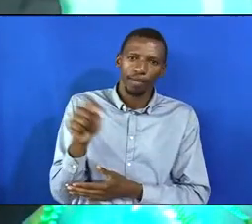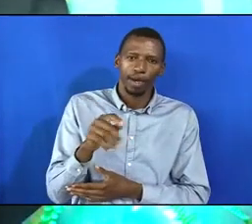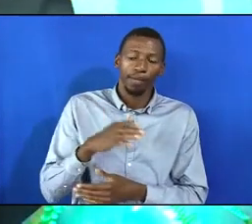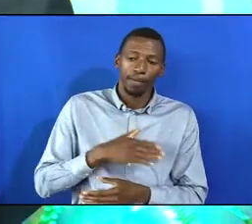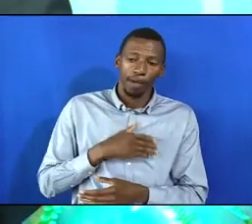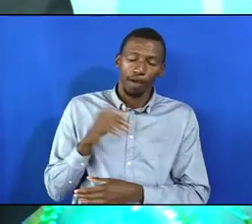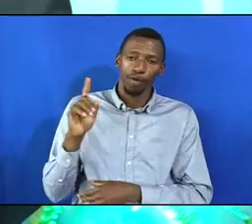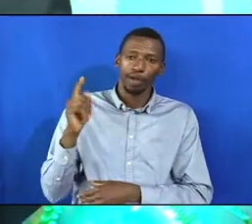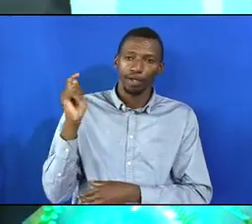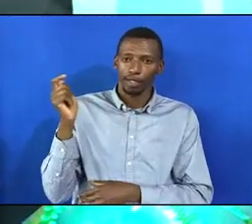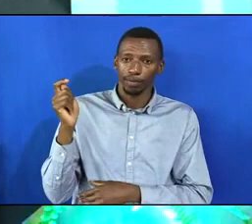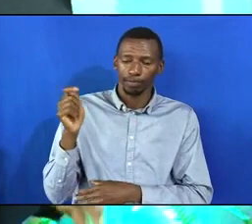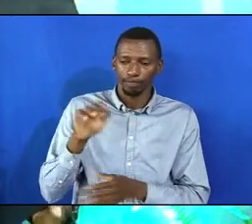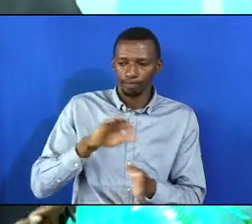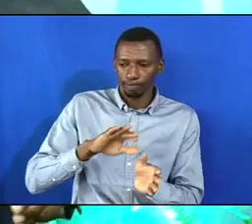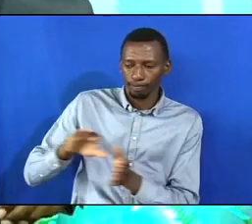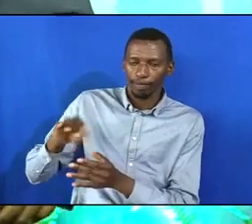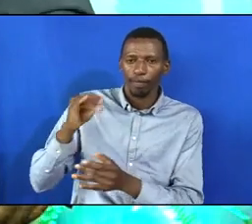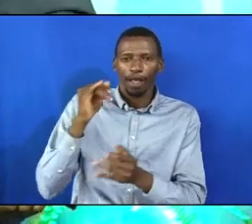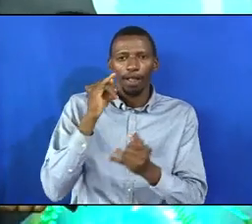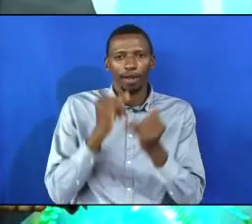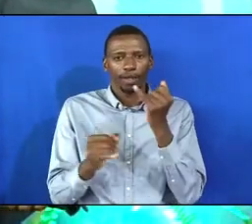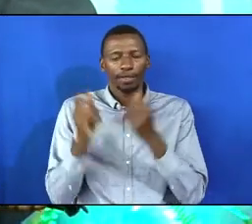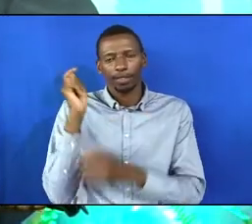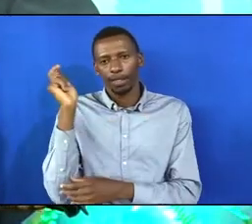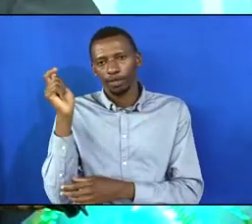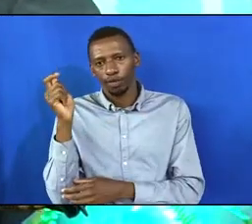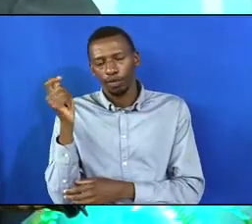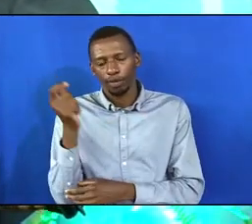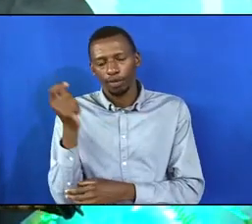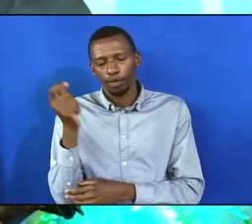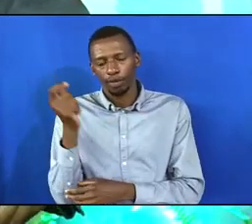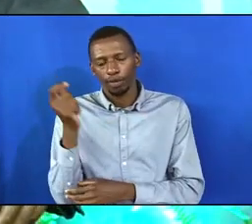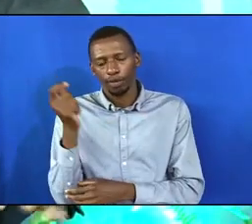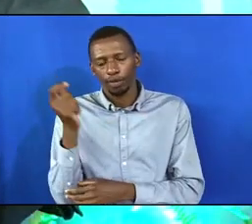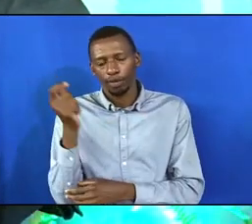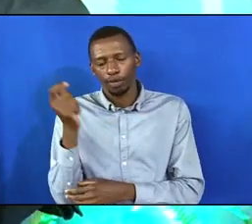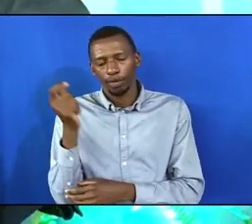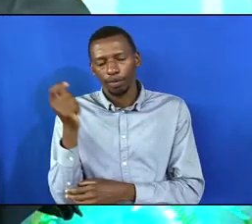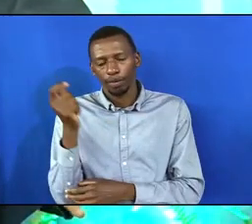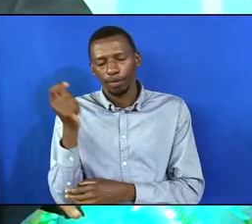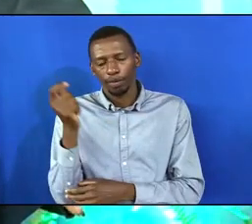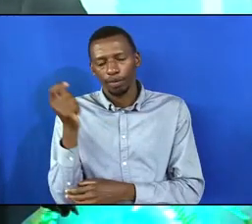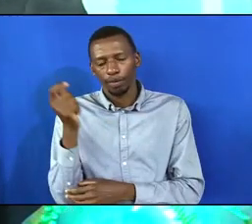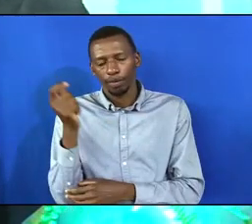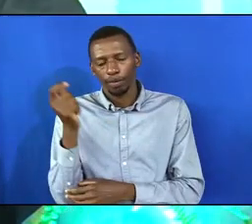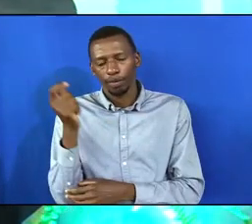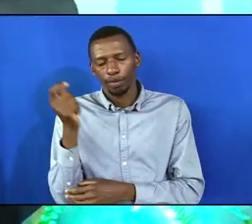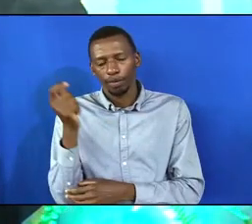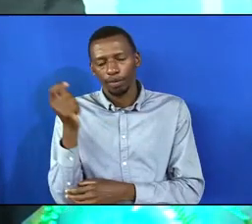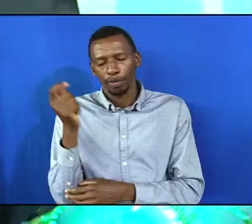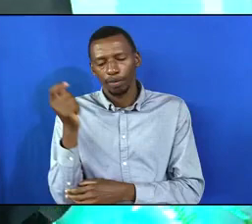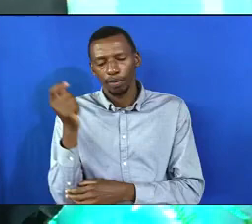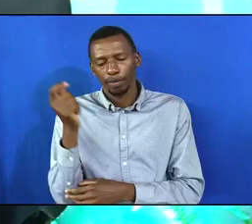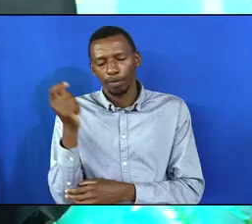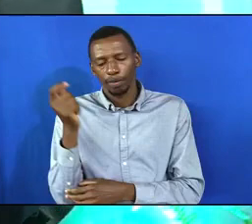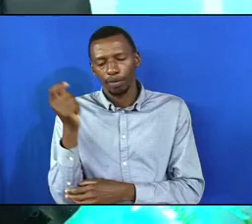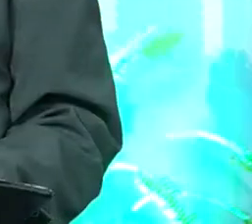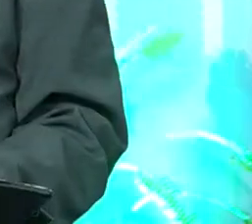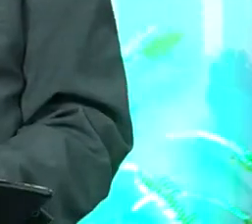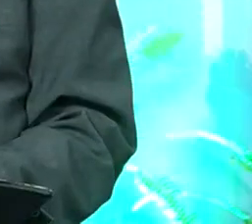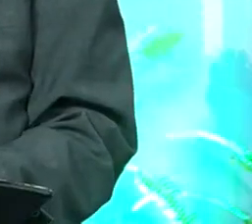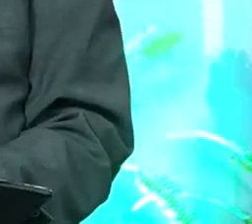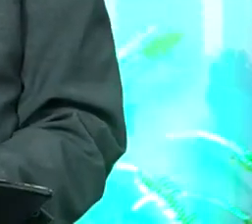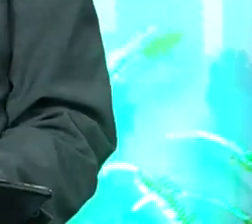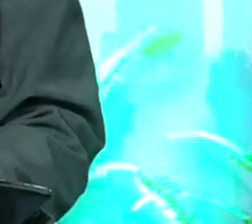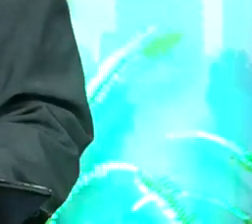final testimony, a couple of years ago, I was doing a week of camp preparation in